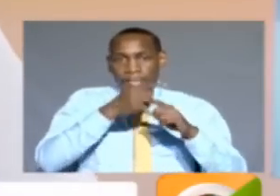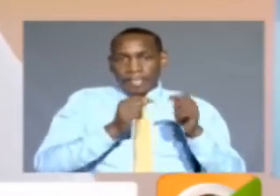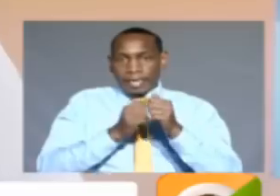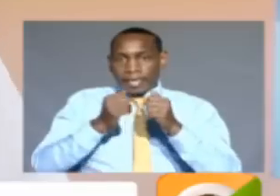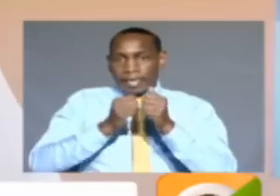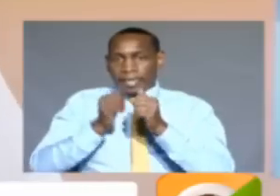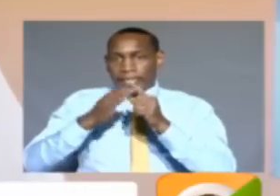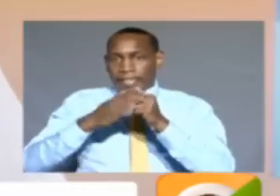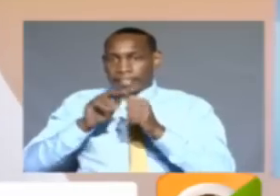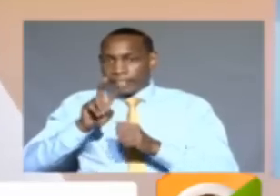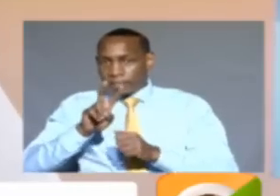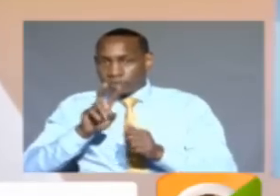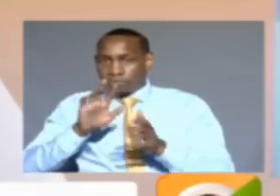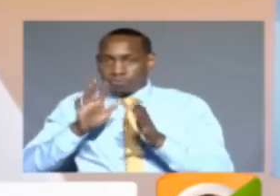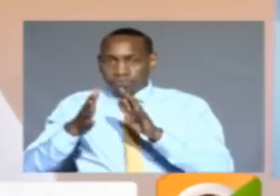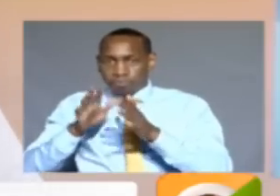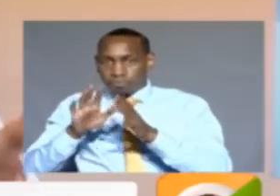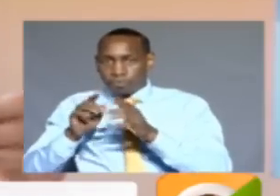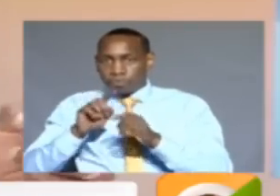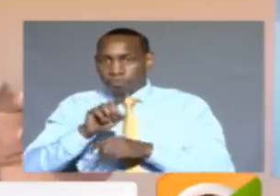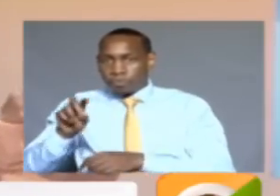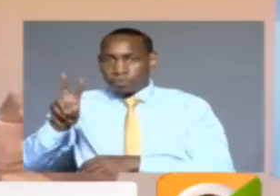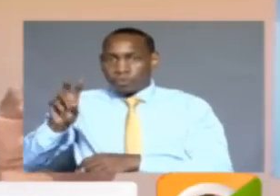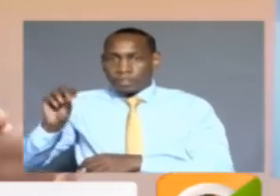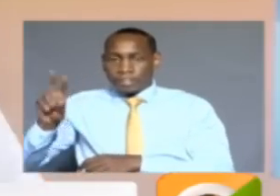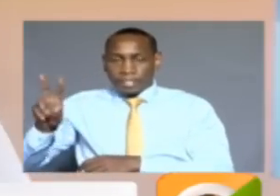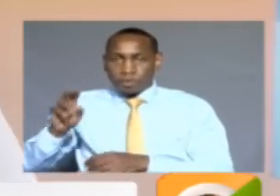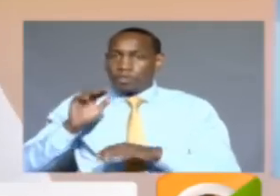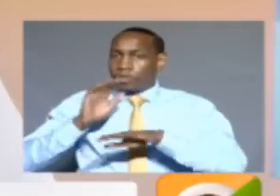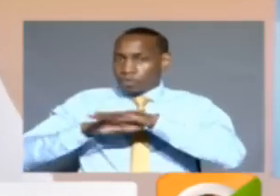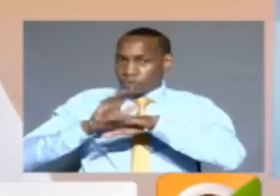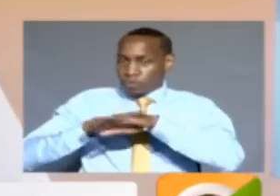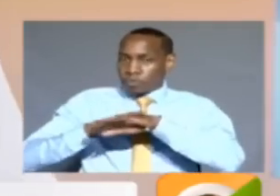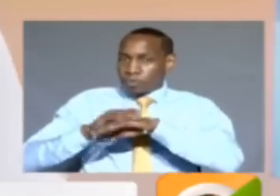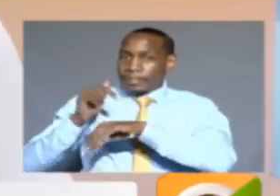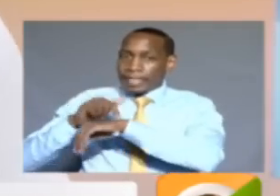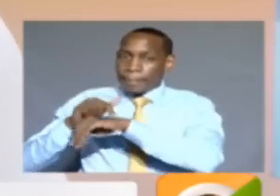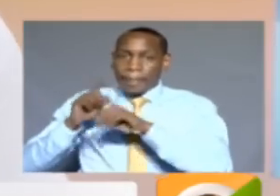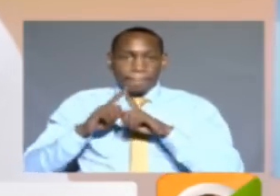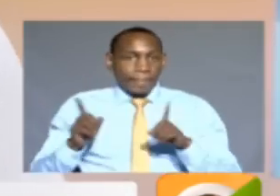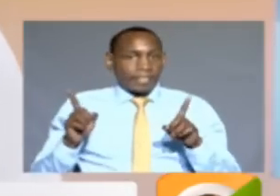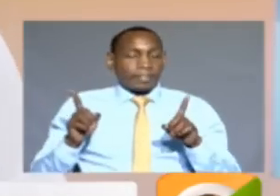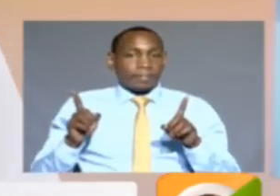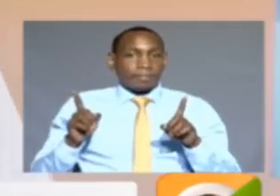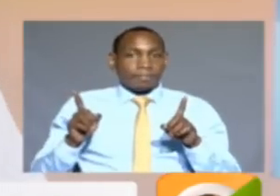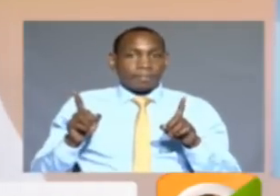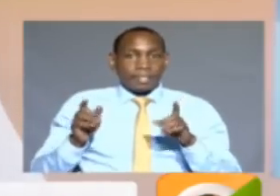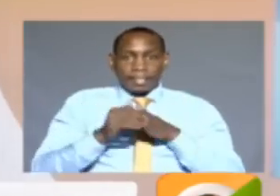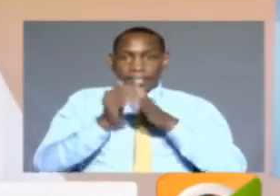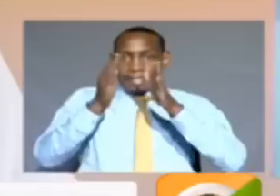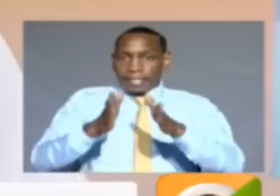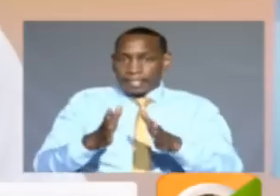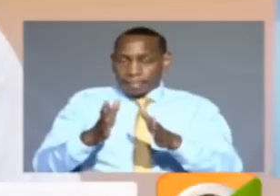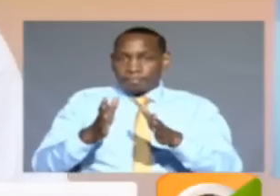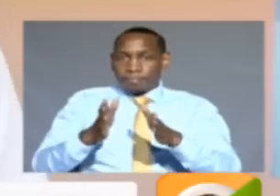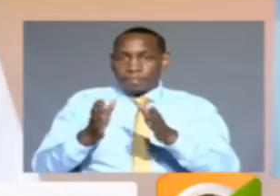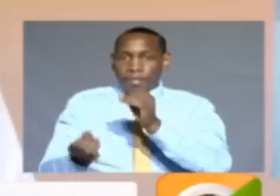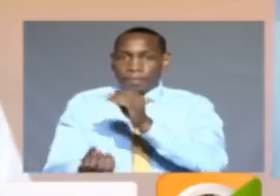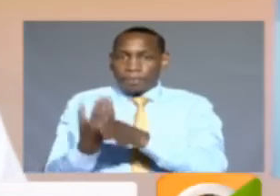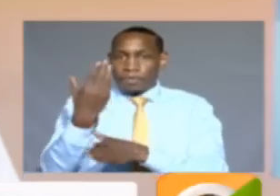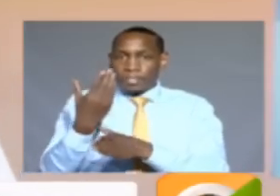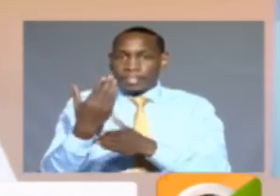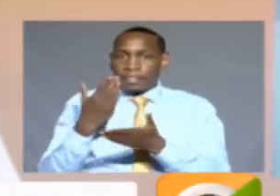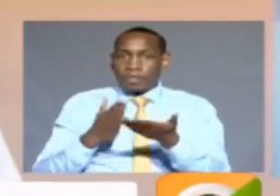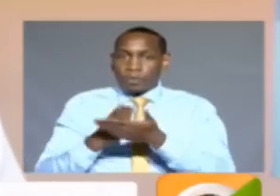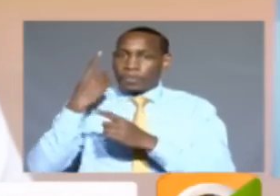92, I think, and all the way to 2002. That was a very good period. But again, these were leaders that were produced by years